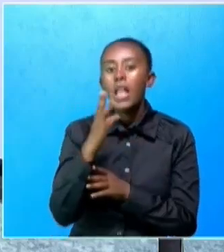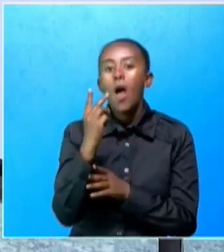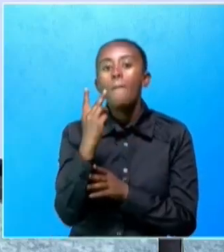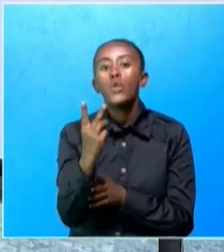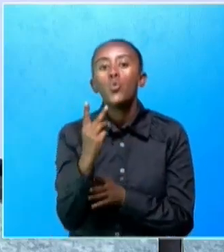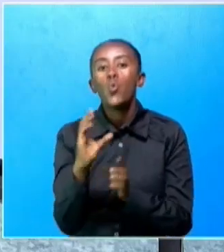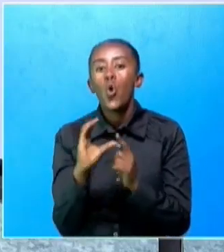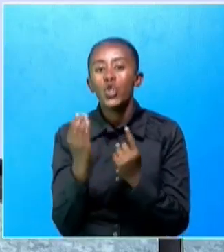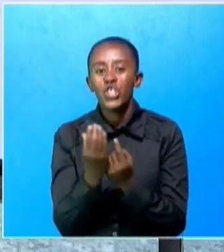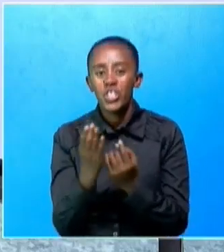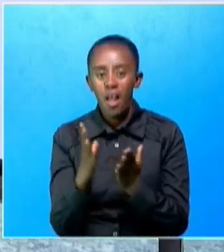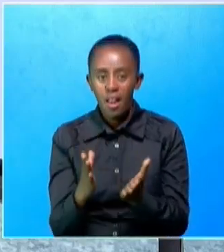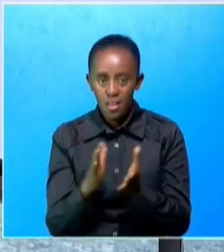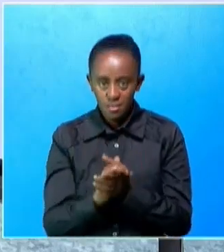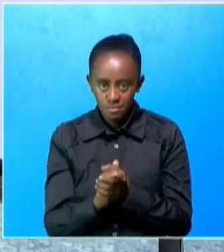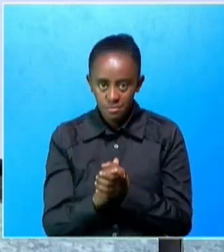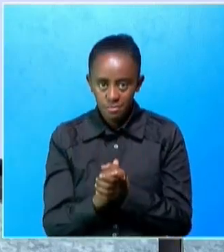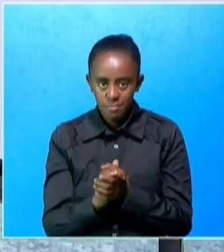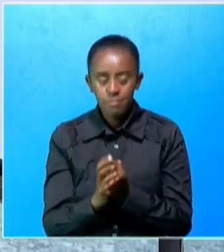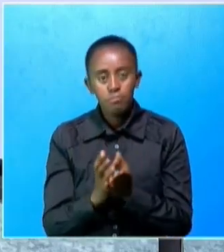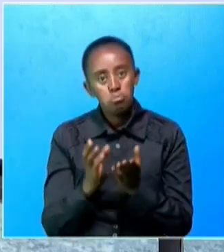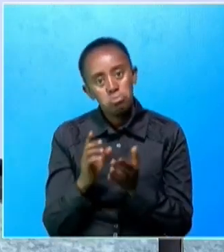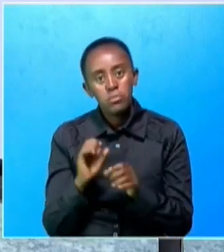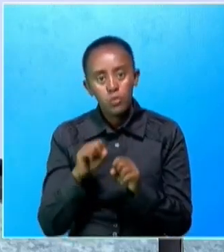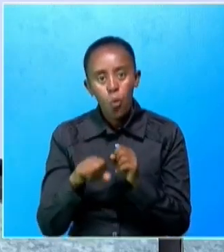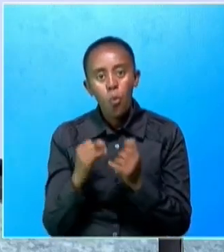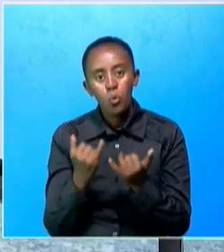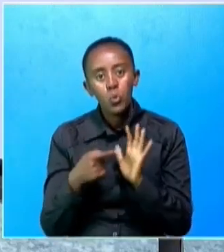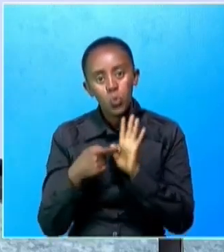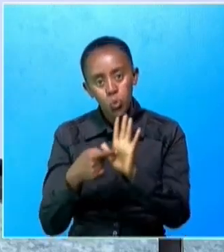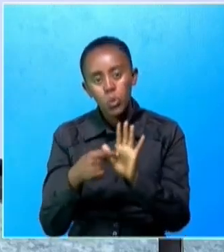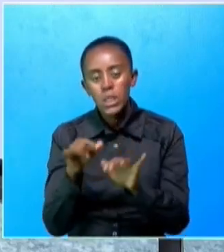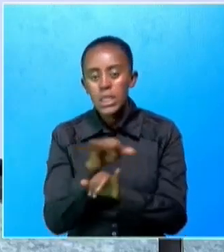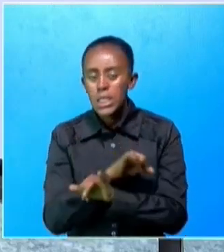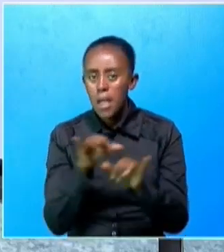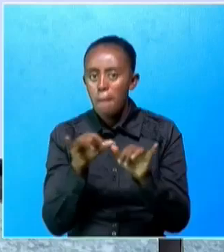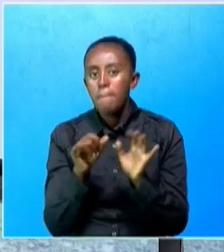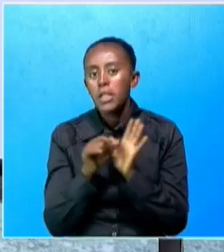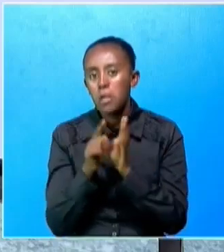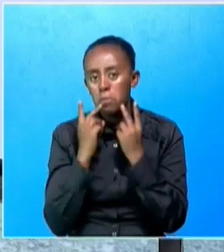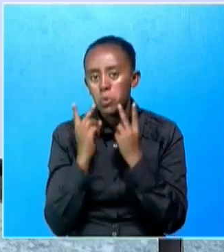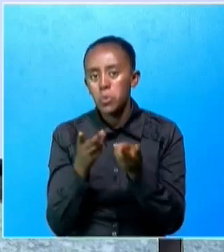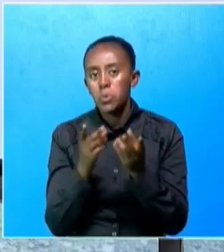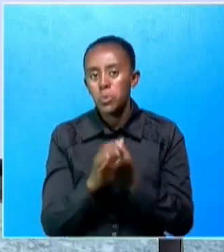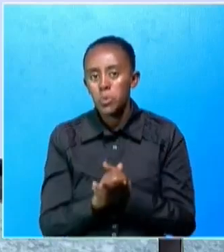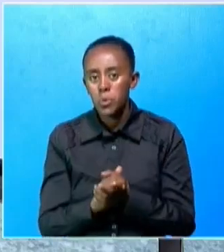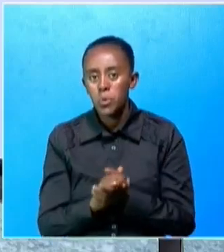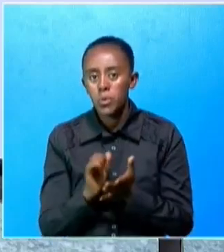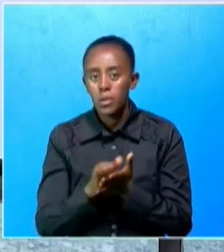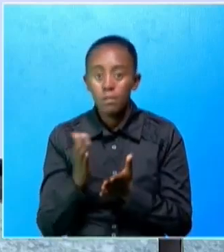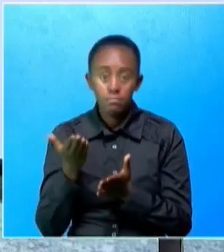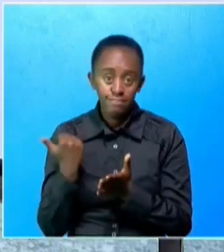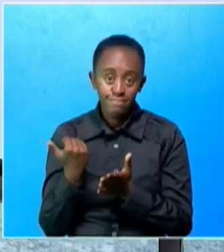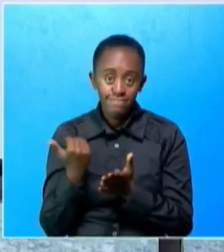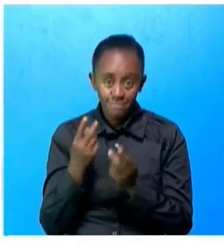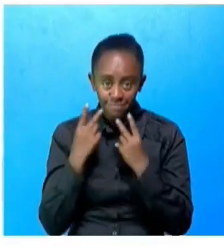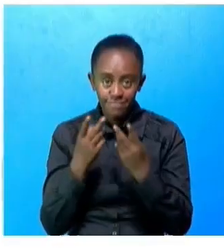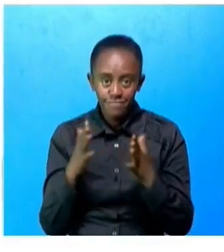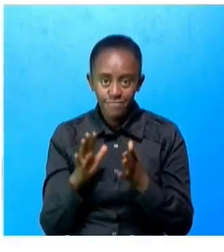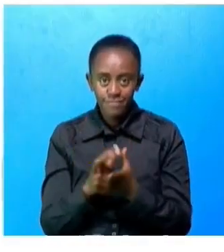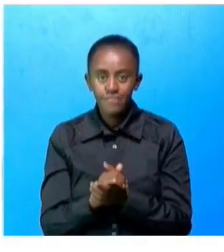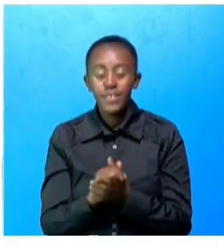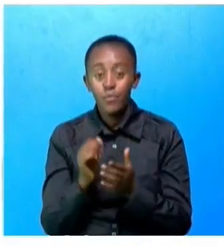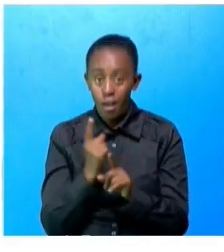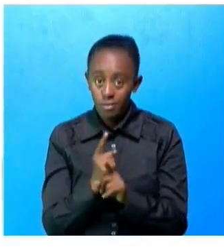conditionals. So I would like to show you that the same example that we have seen so far.